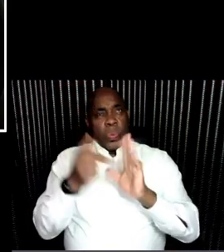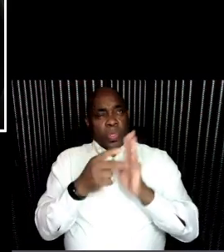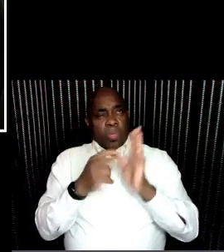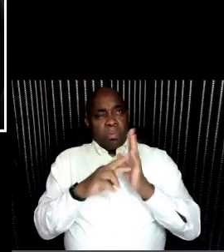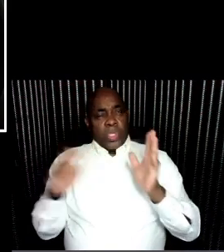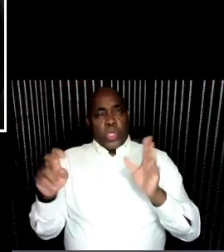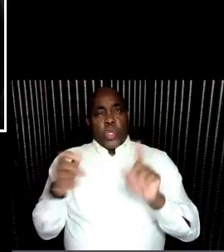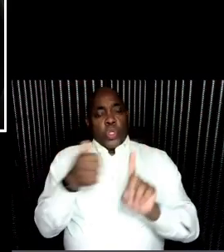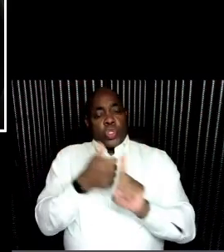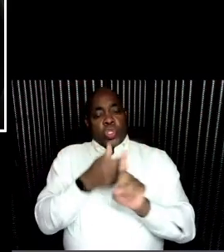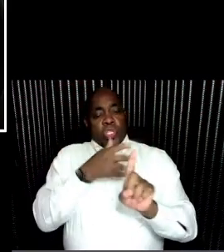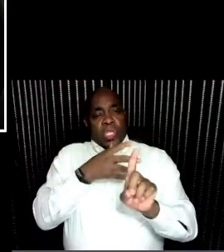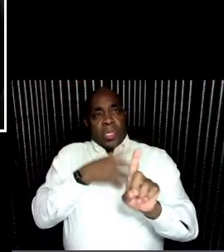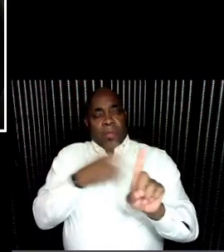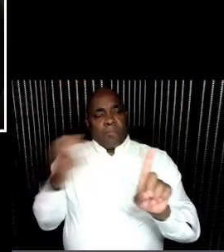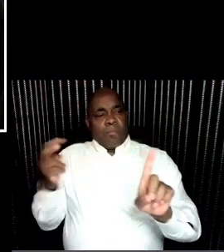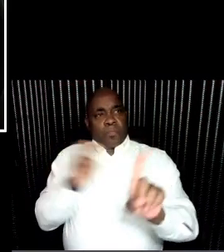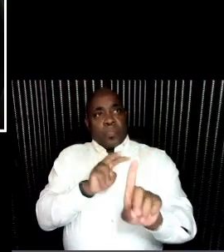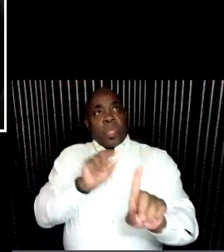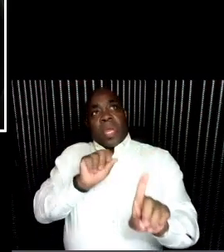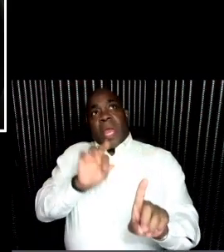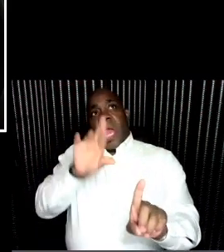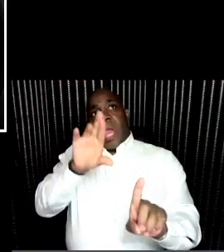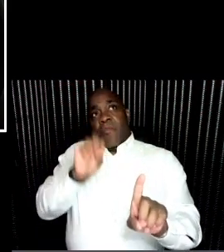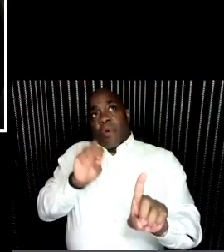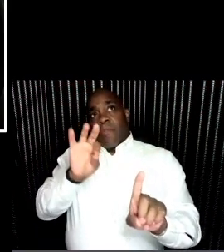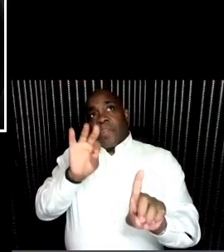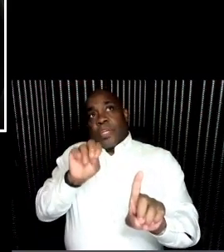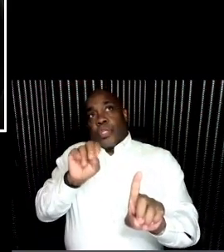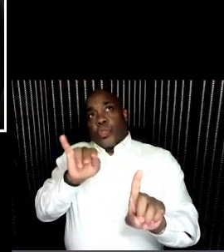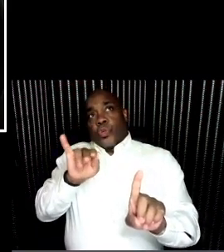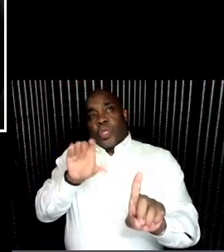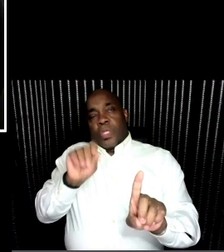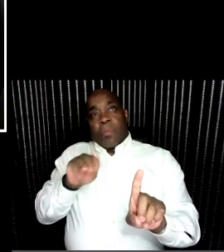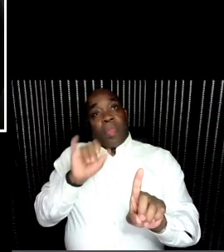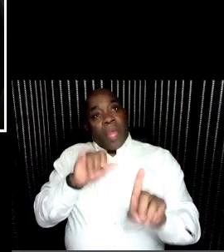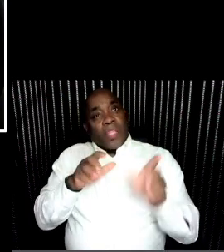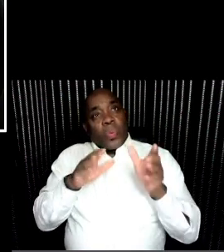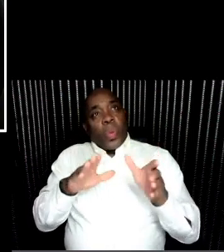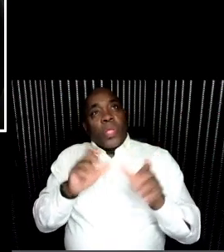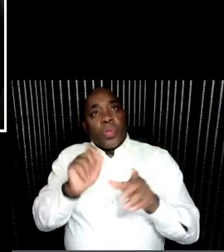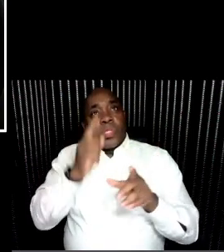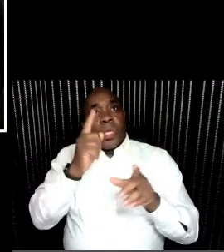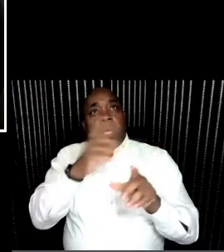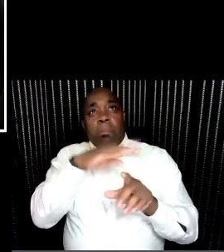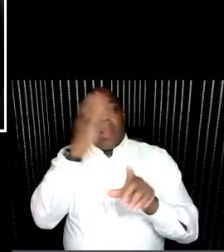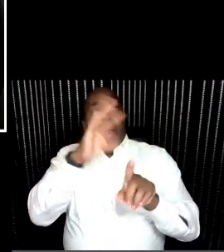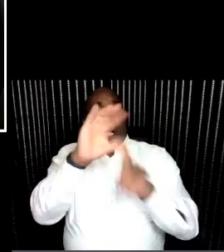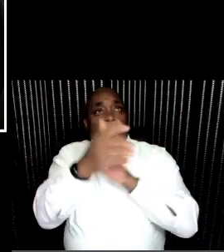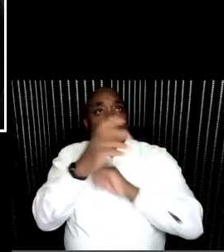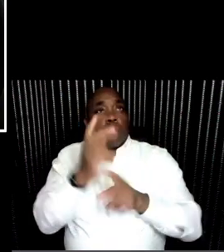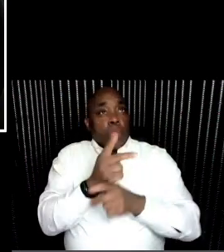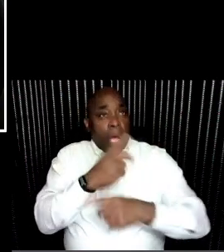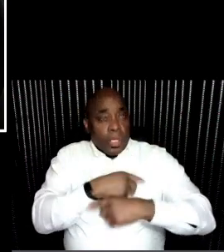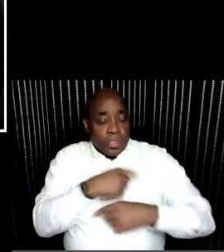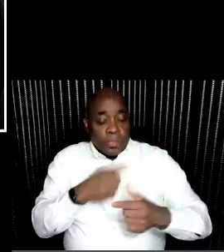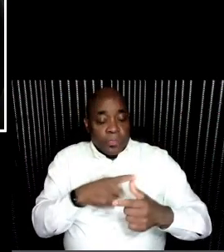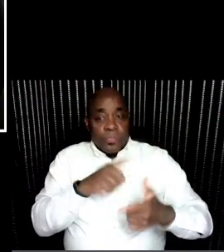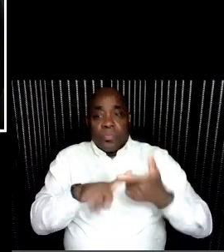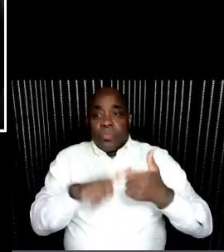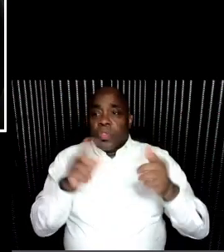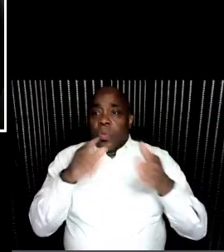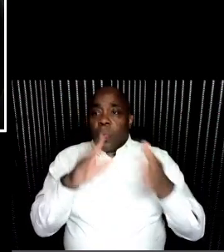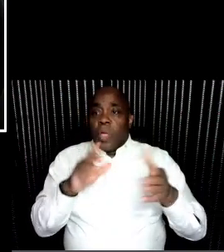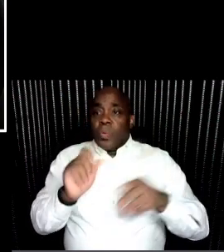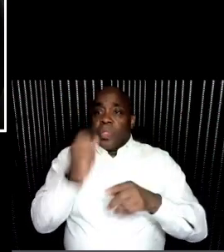to the way that Afrofuturism is a way to understand Black cultural production. a way to understand modernity from a